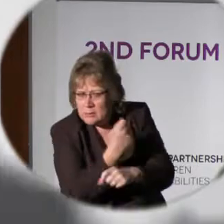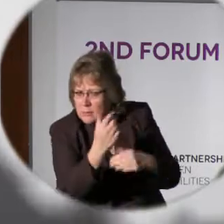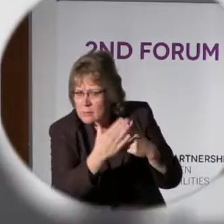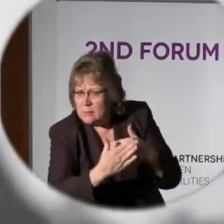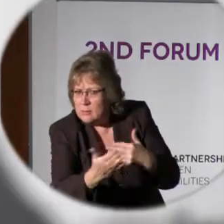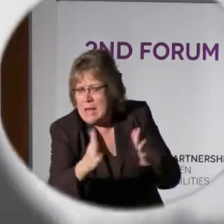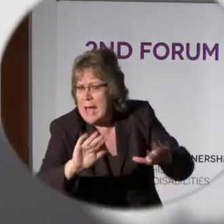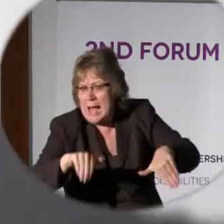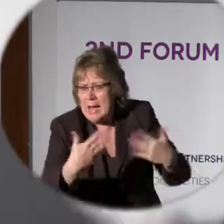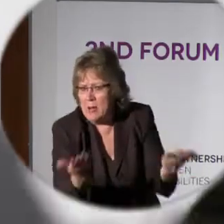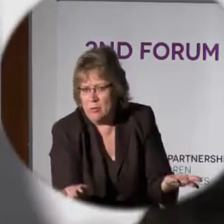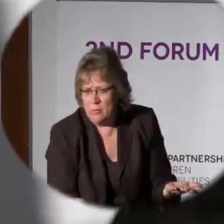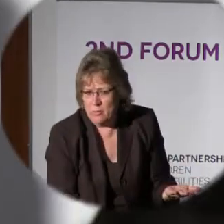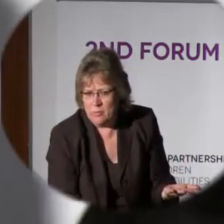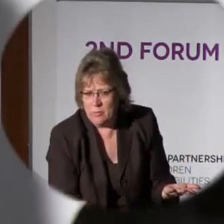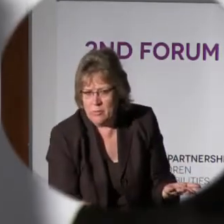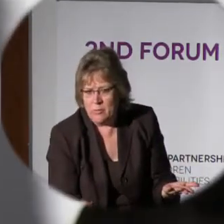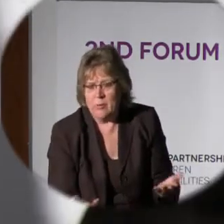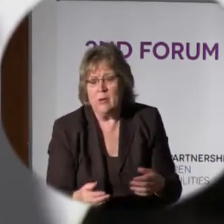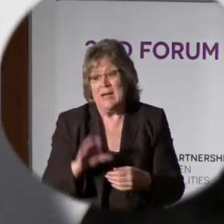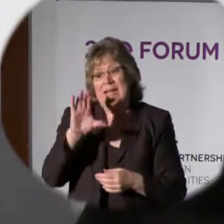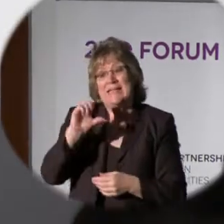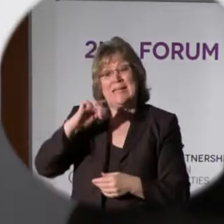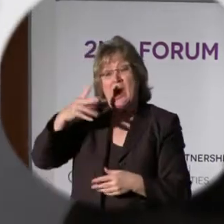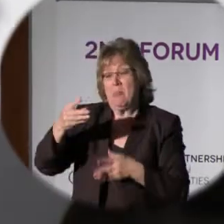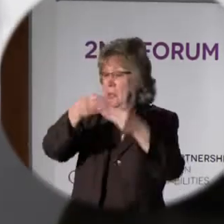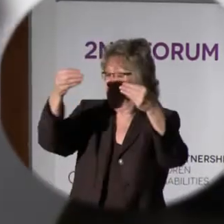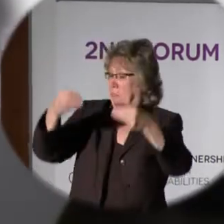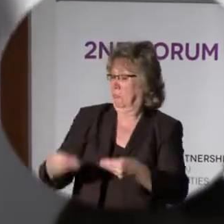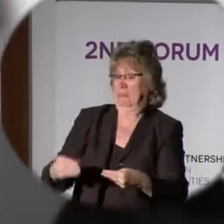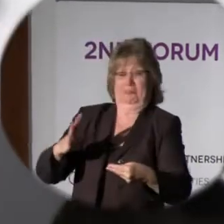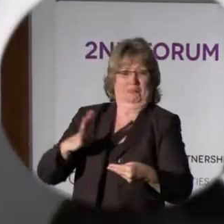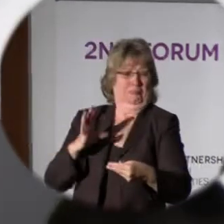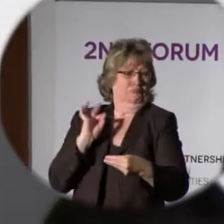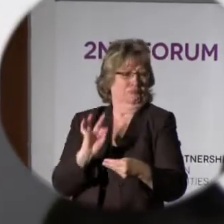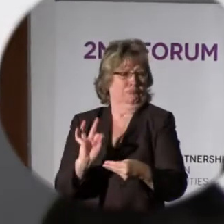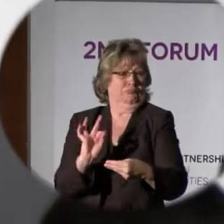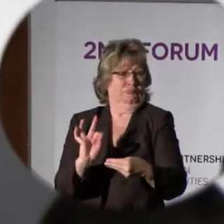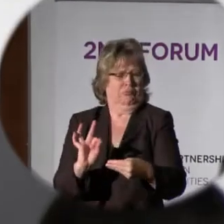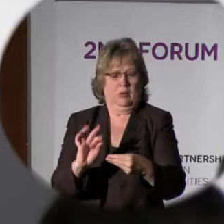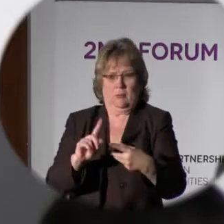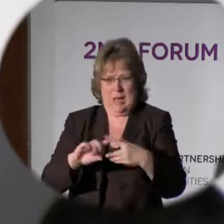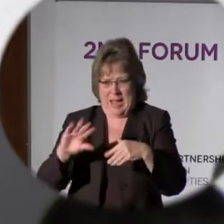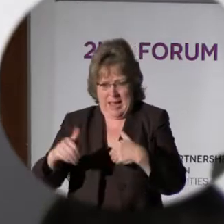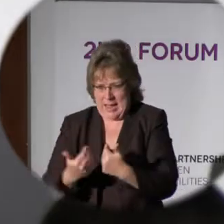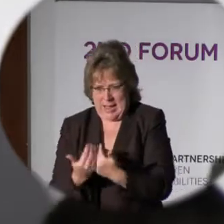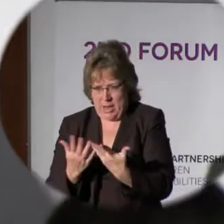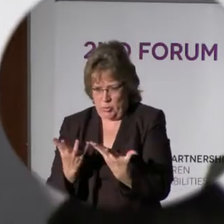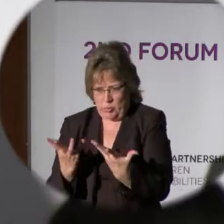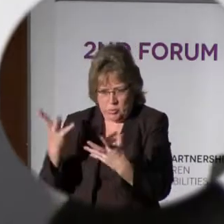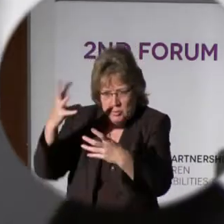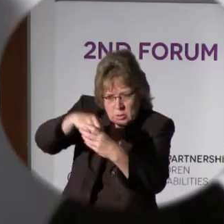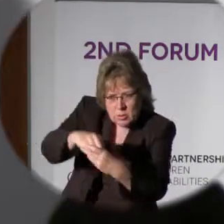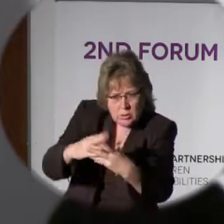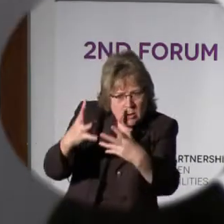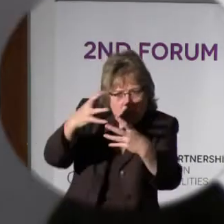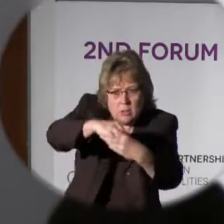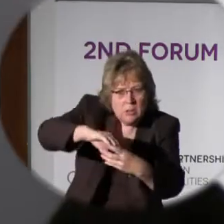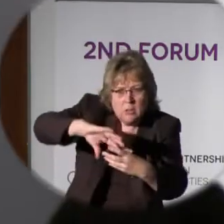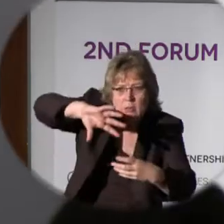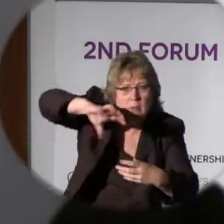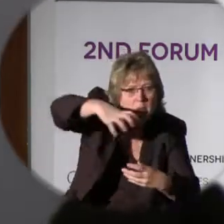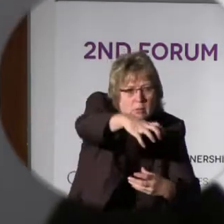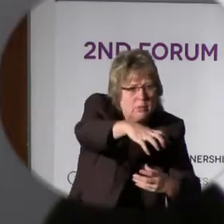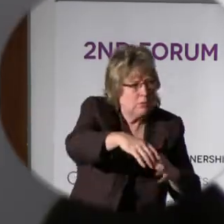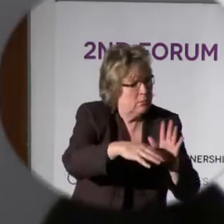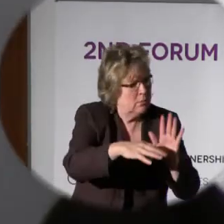translated into reality? All of us have a significant role to play in articulating normative standards into